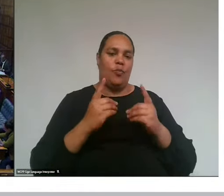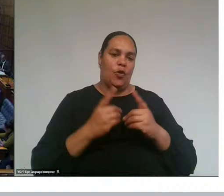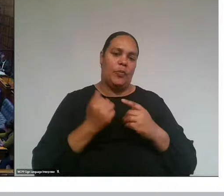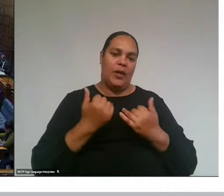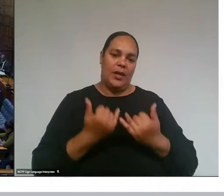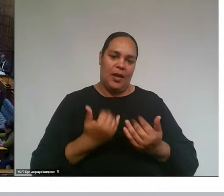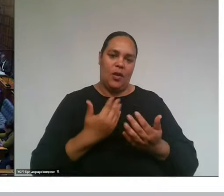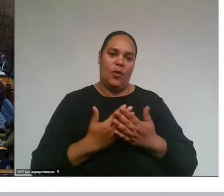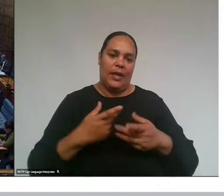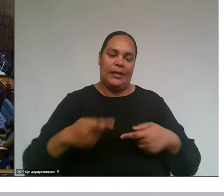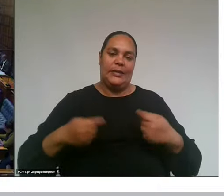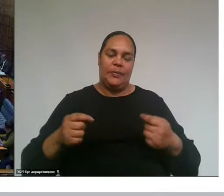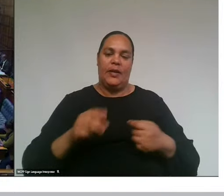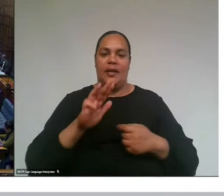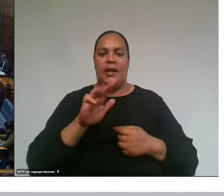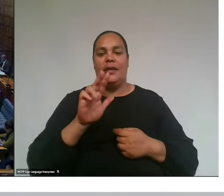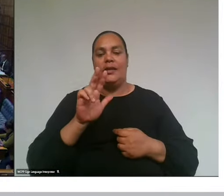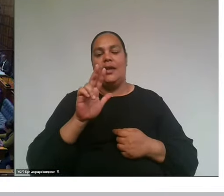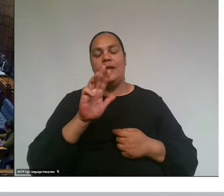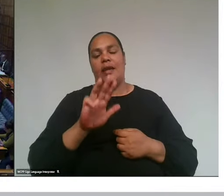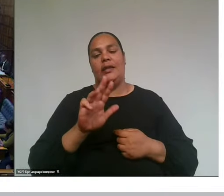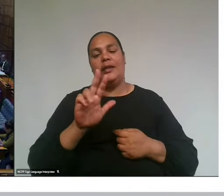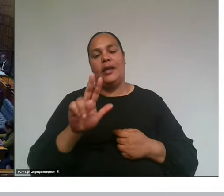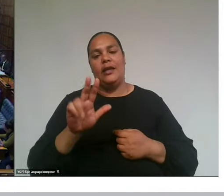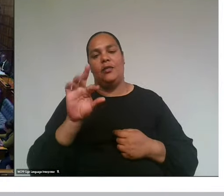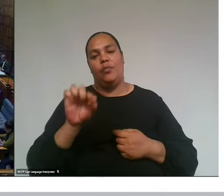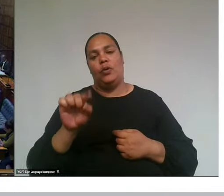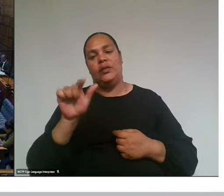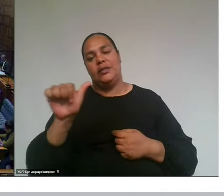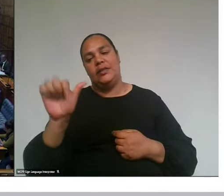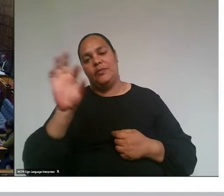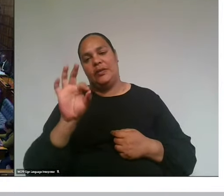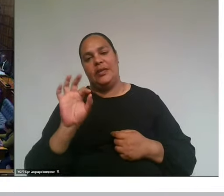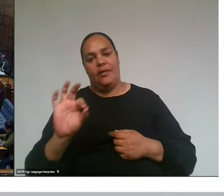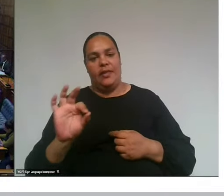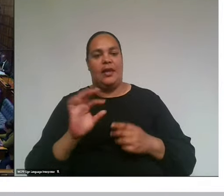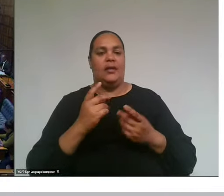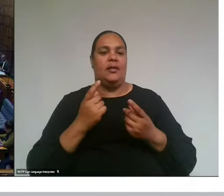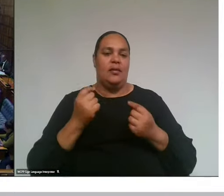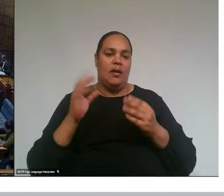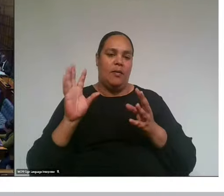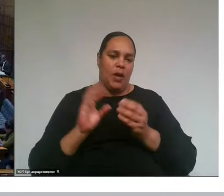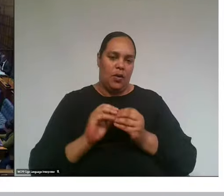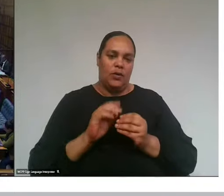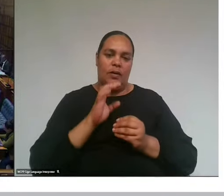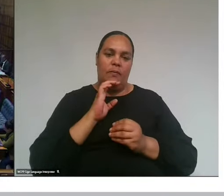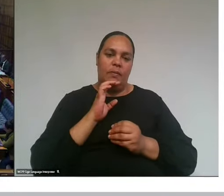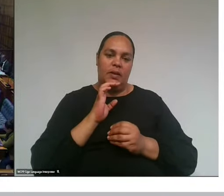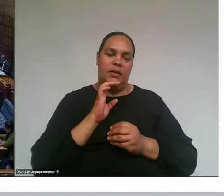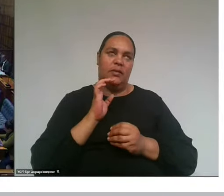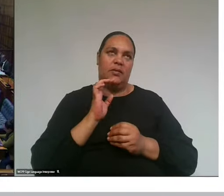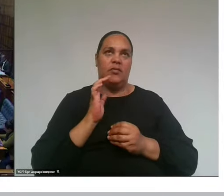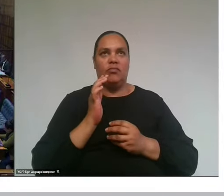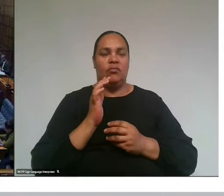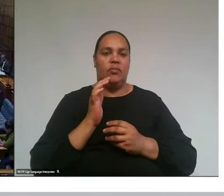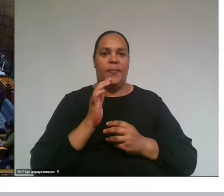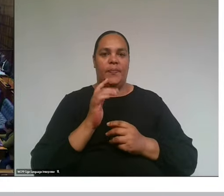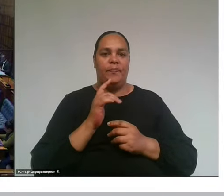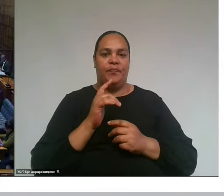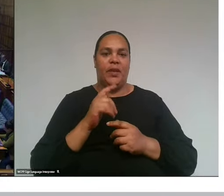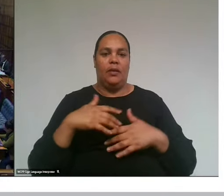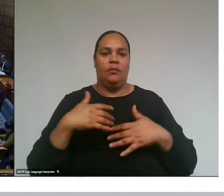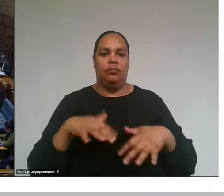been able to spend 98.6% of that uh appropriation which is a a a a a a mean